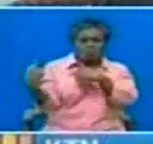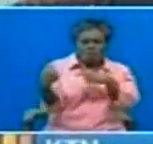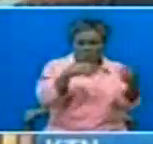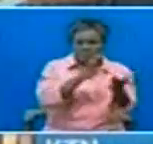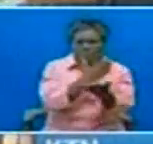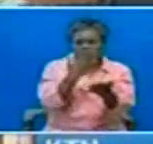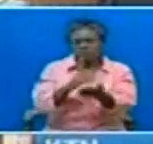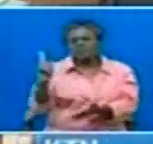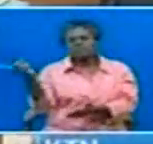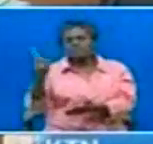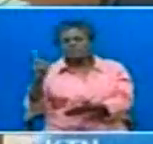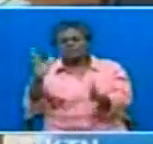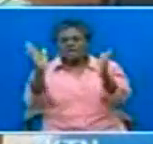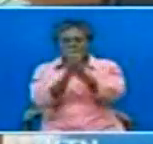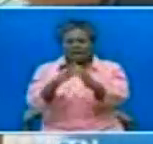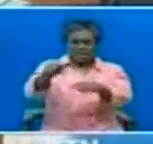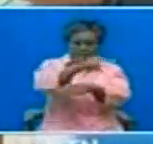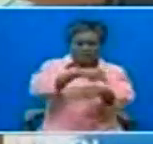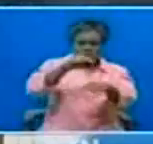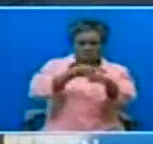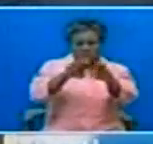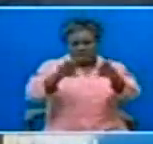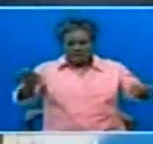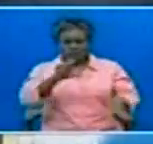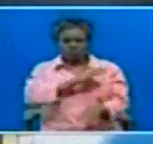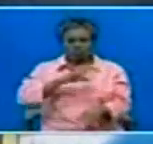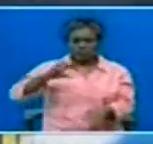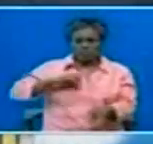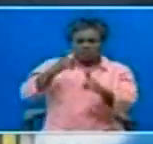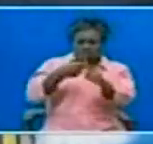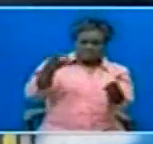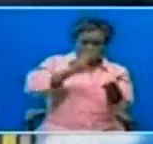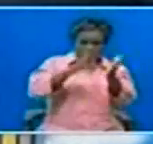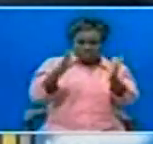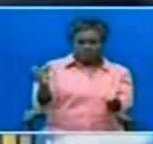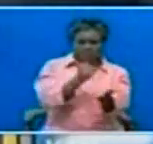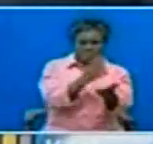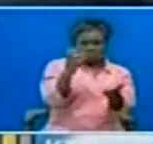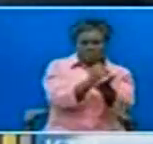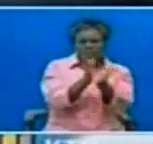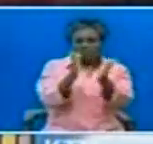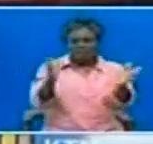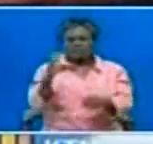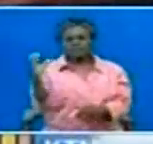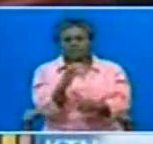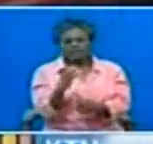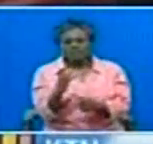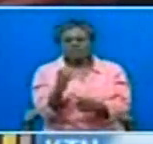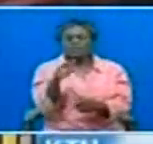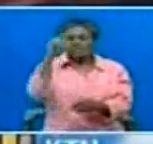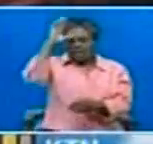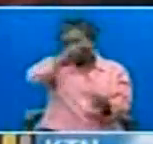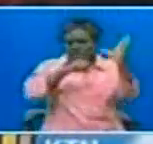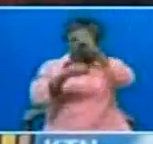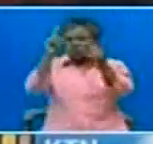between the Lands Cabinet Secretary and the National Lands Commission. Since the land registrars are appointees of the Public Service Commission, it has always been